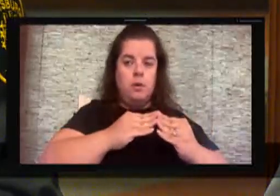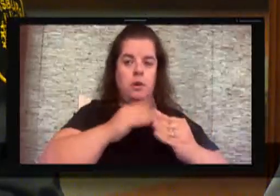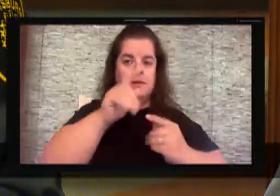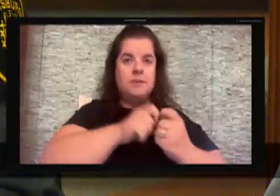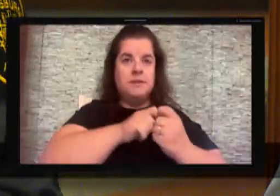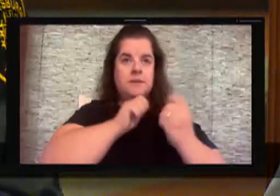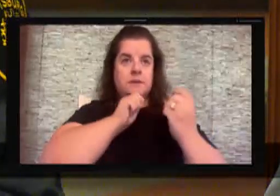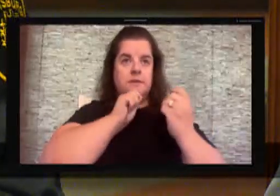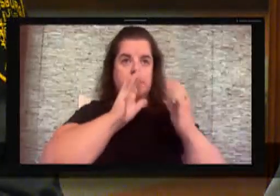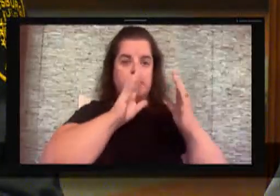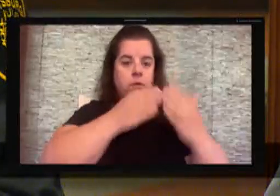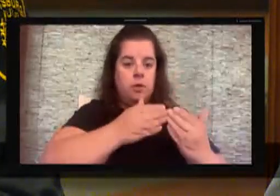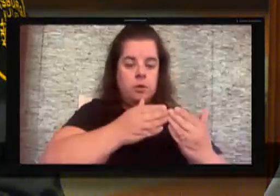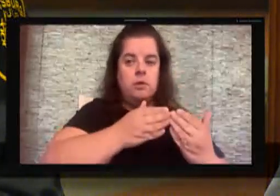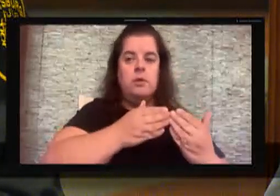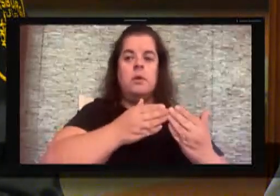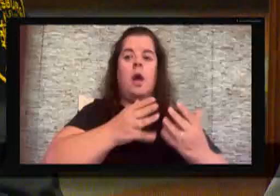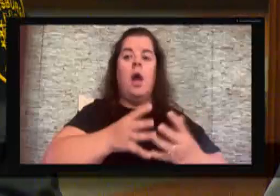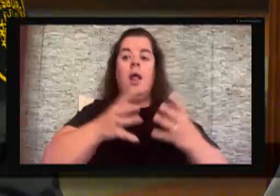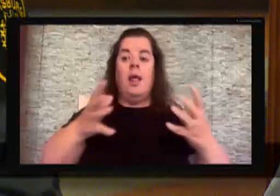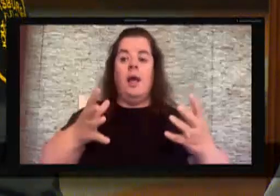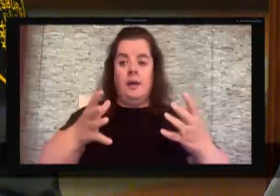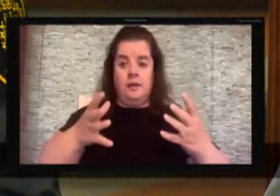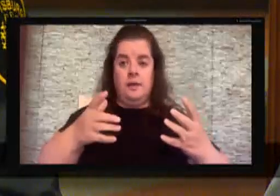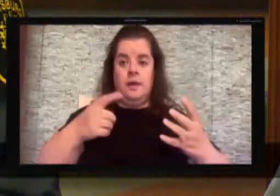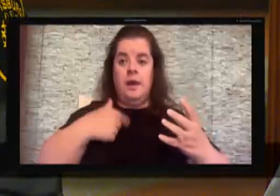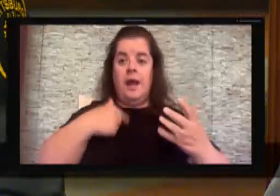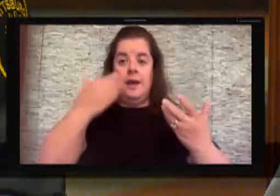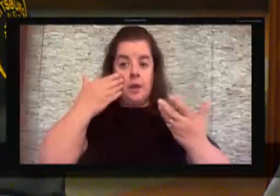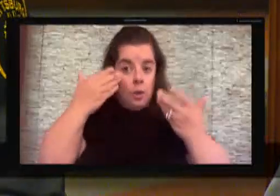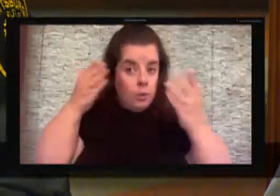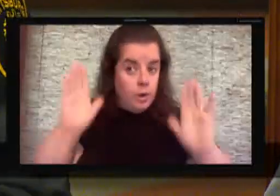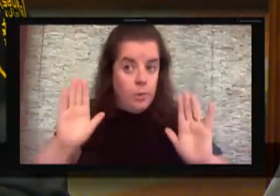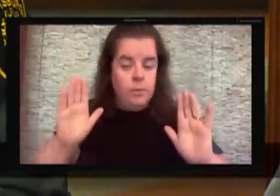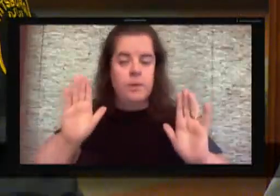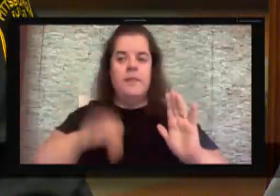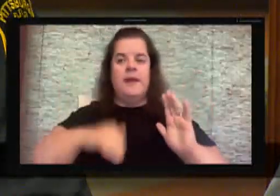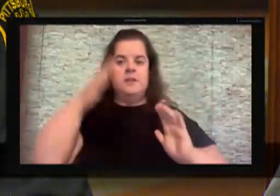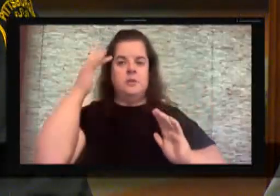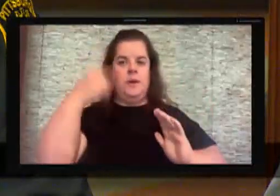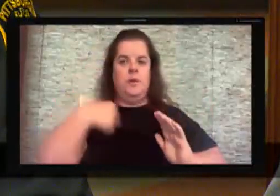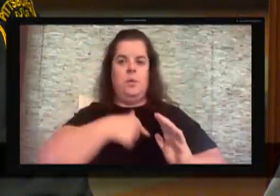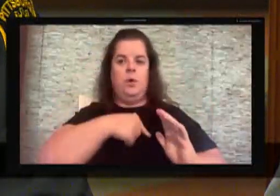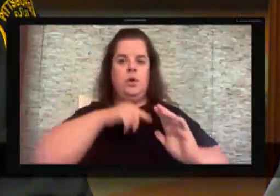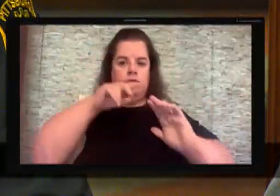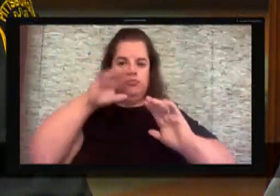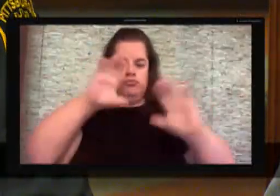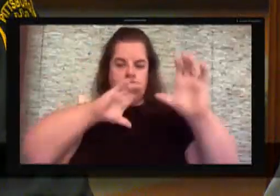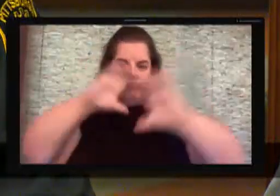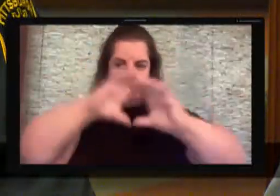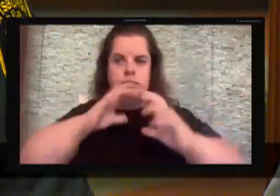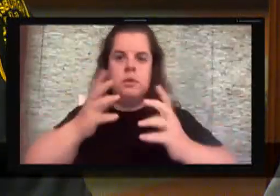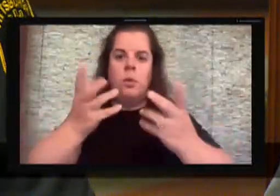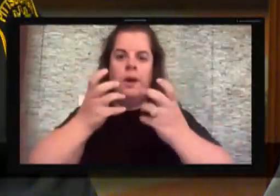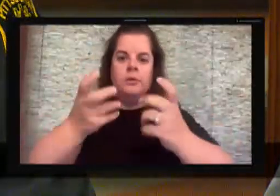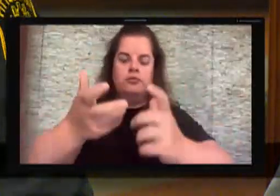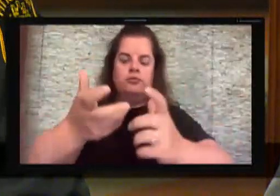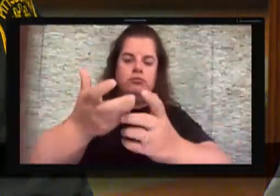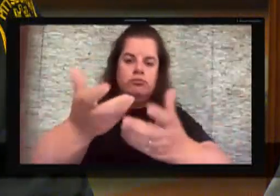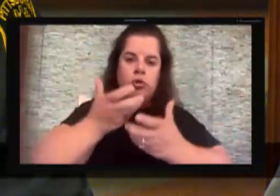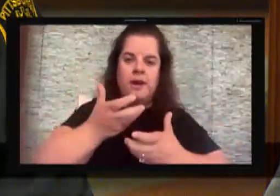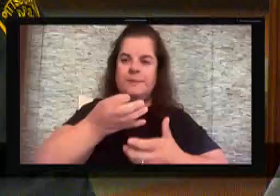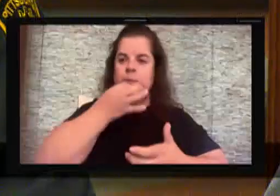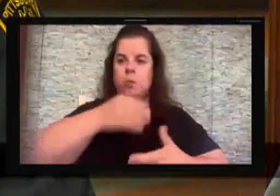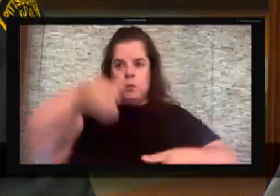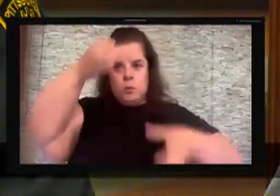that. I mean, there's a lot that I don't know, and that's why we're looking to bring in experts in the field to teach us, hey,